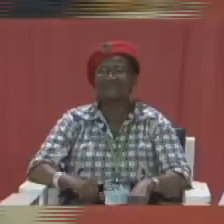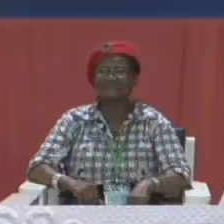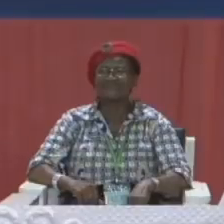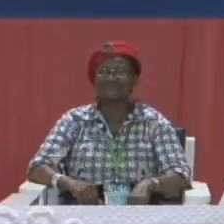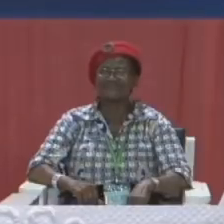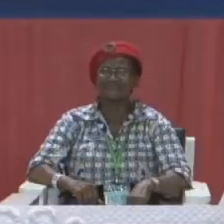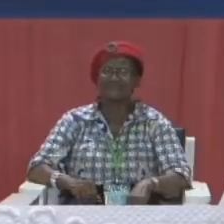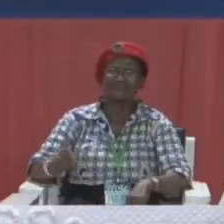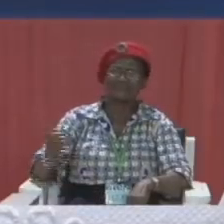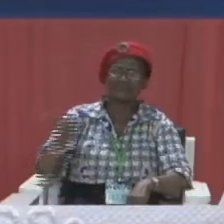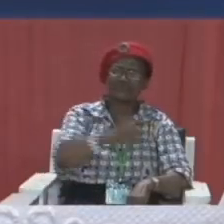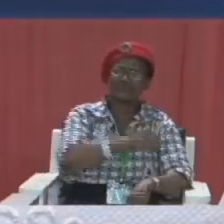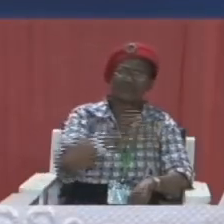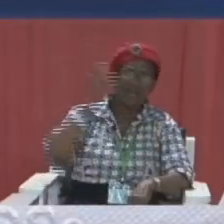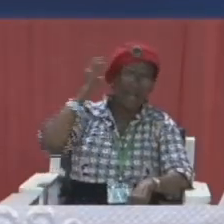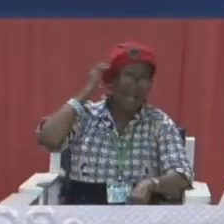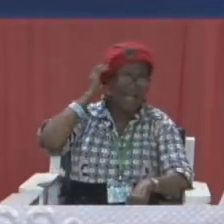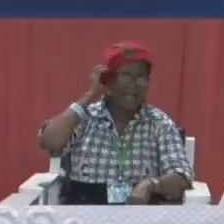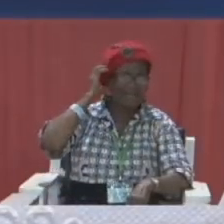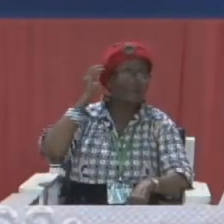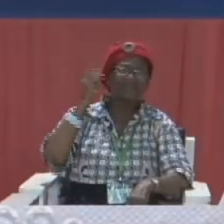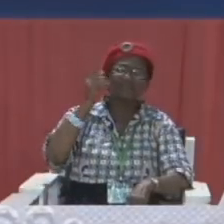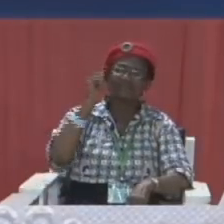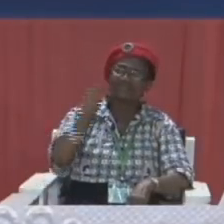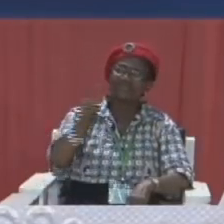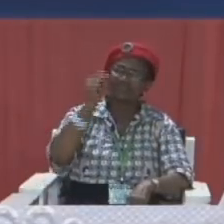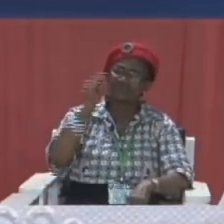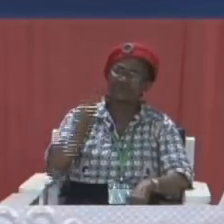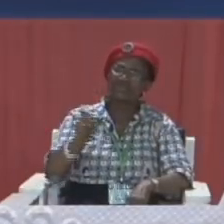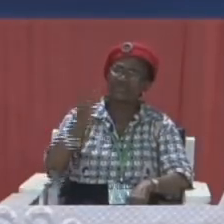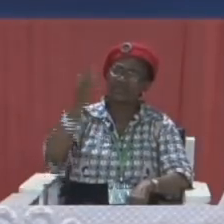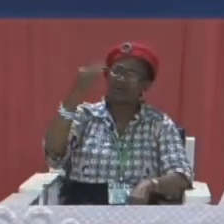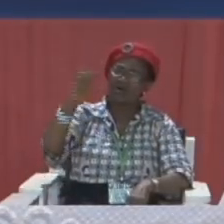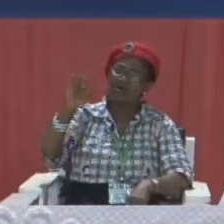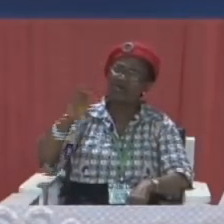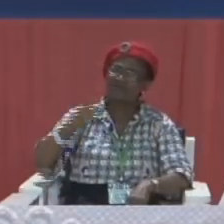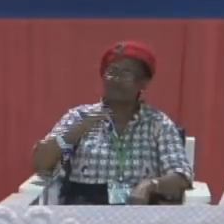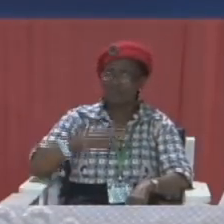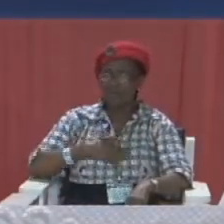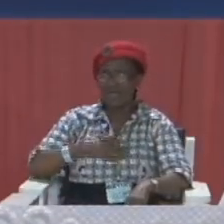You heard the testimony of my son from America.